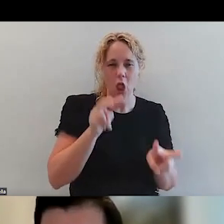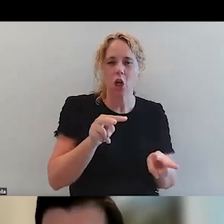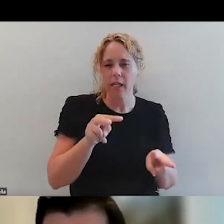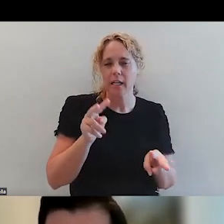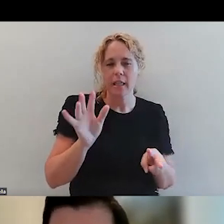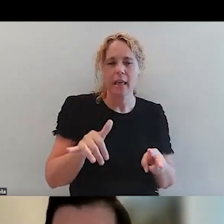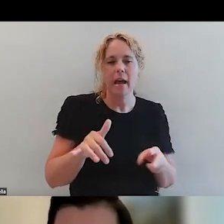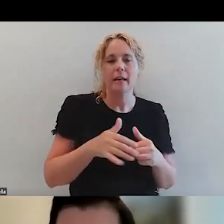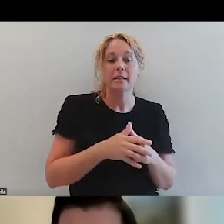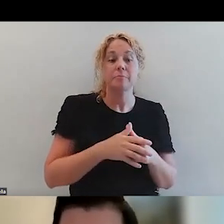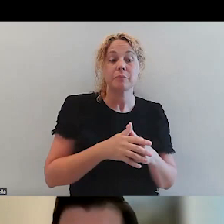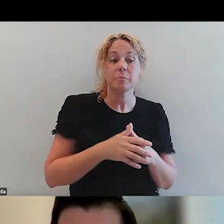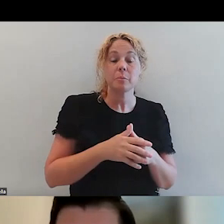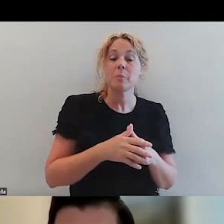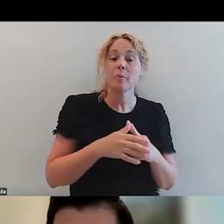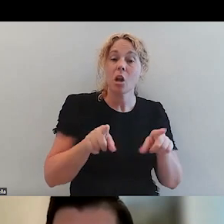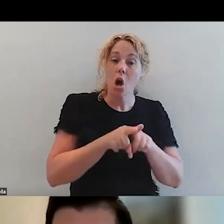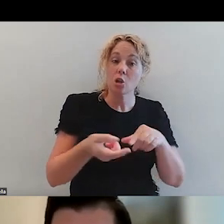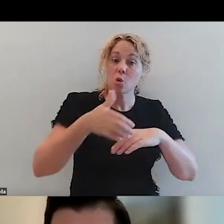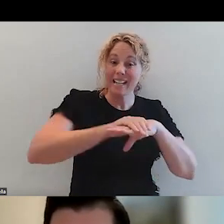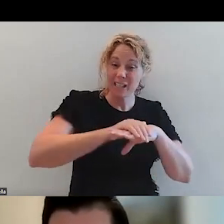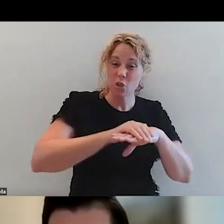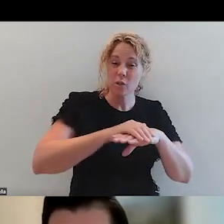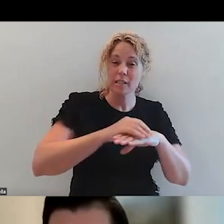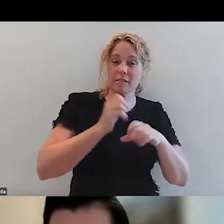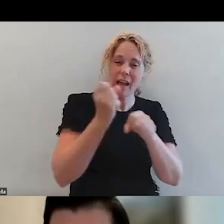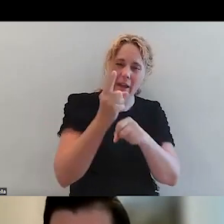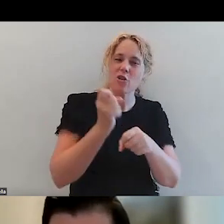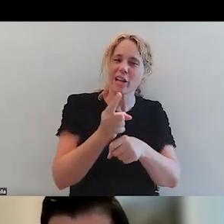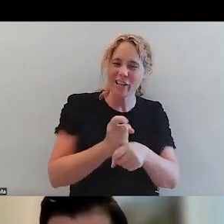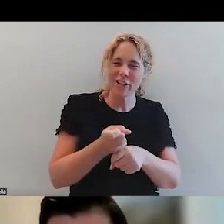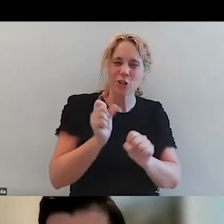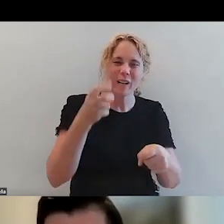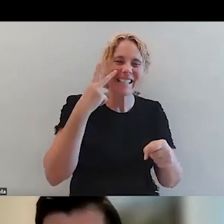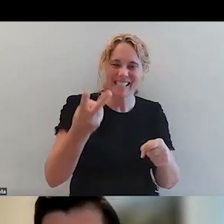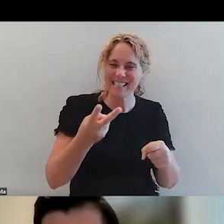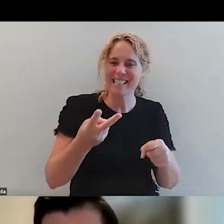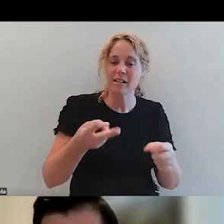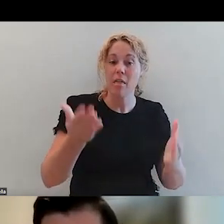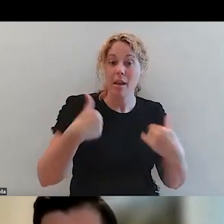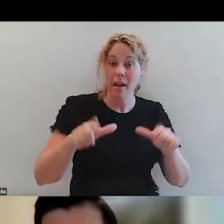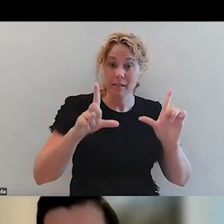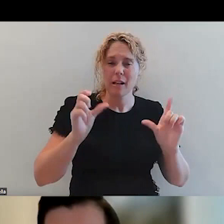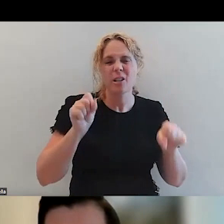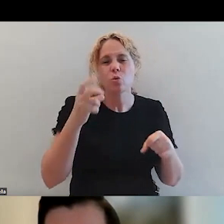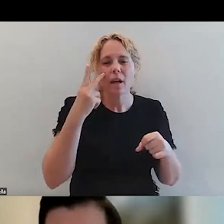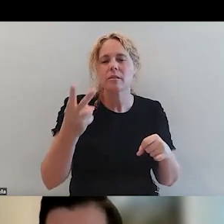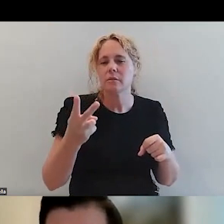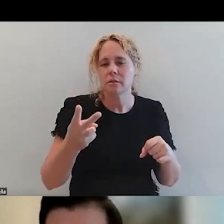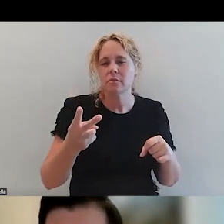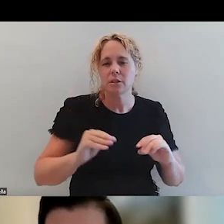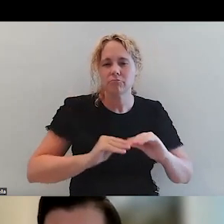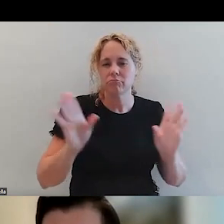23%. And it's been able to increase steadily year over year, as you can see here. In the next slide, you'll see how that's